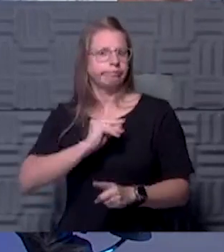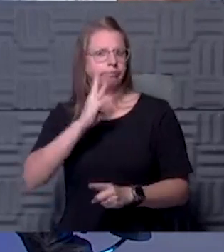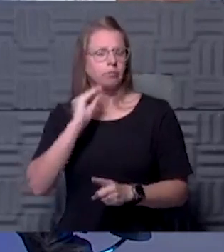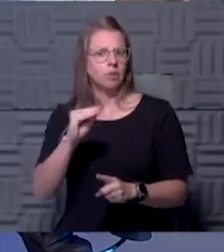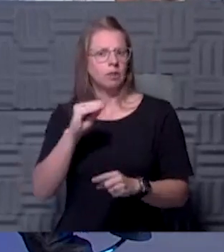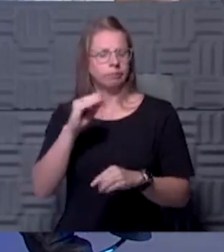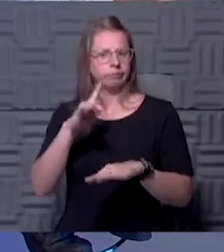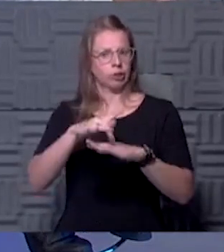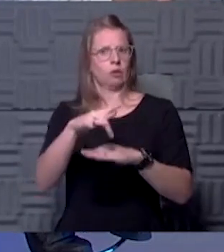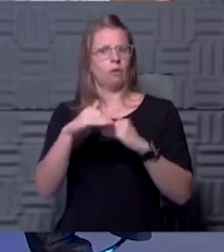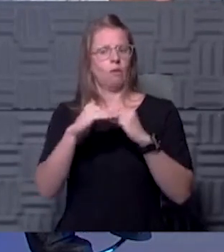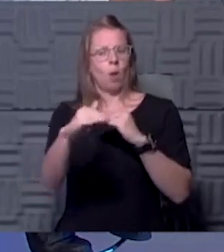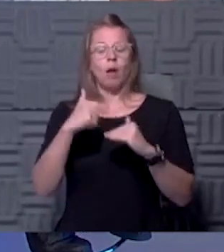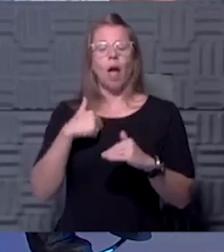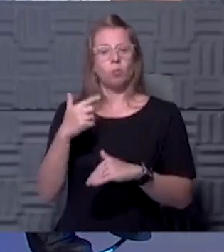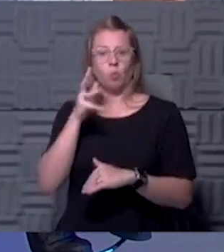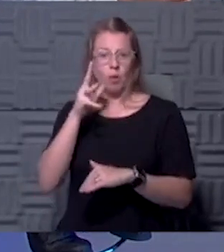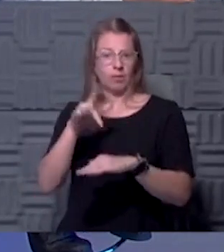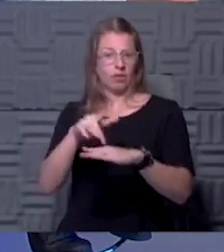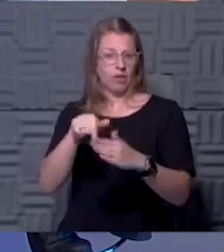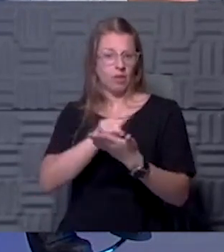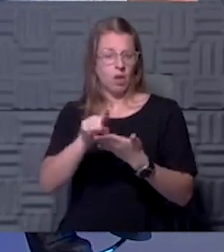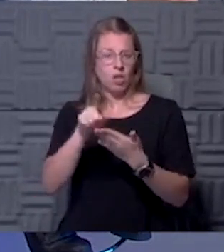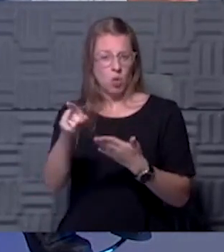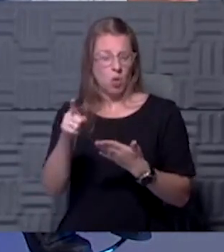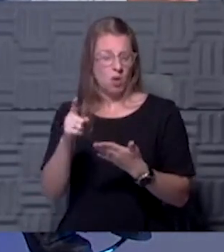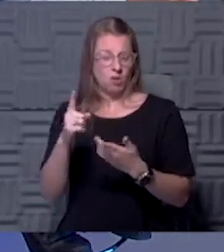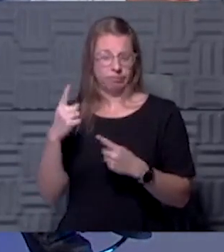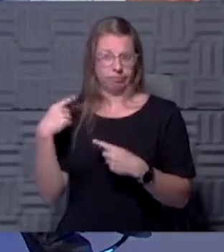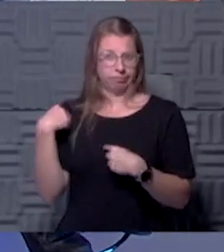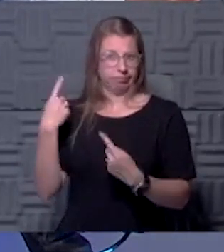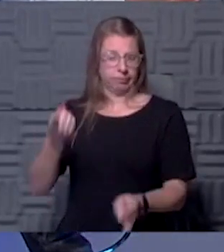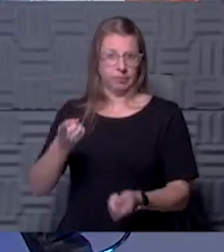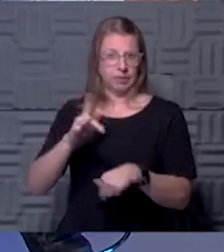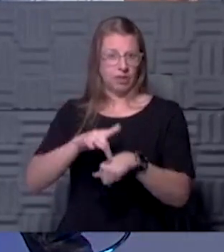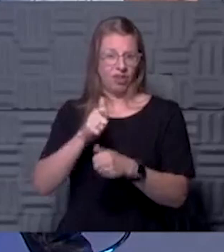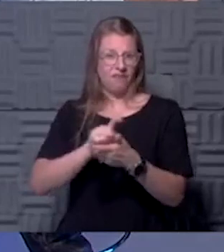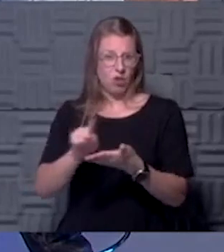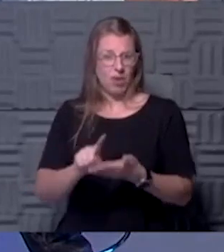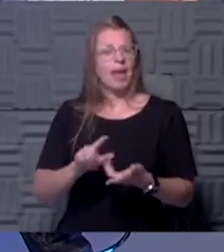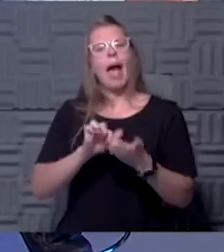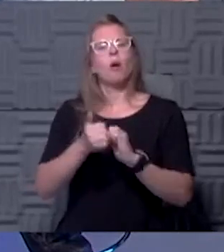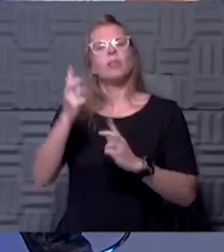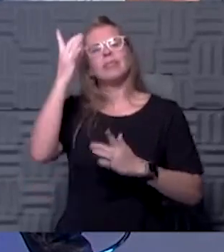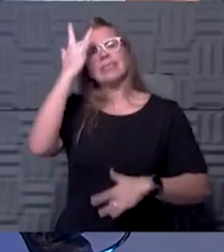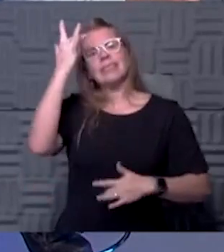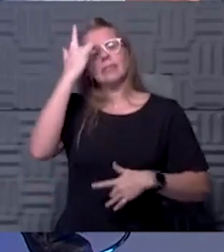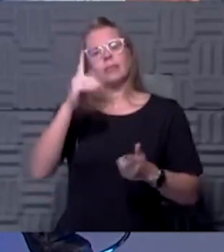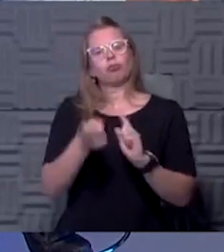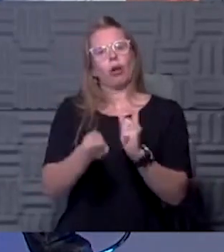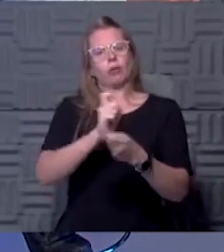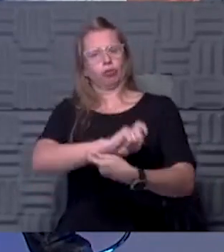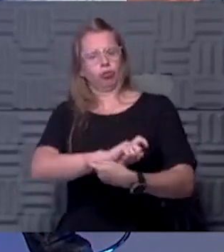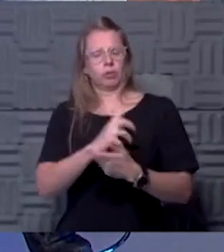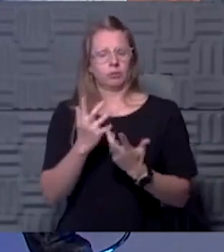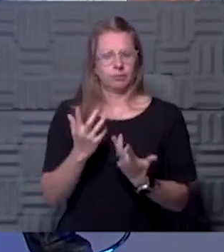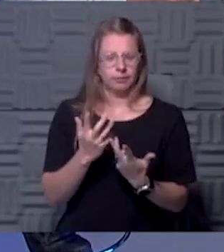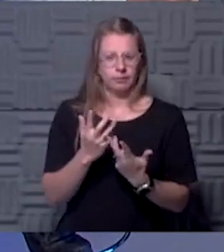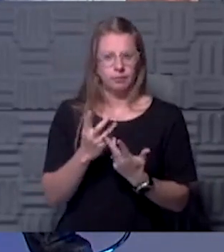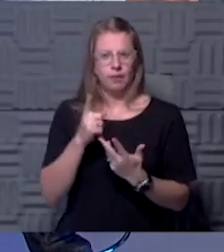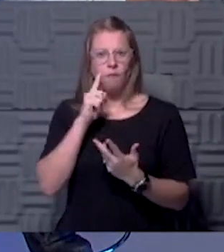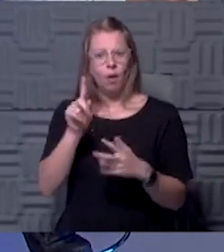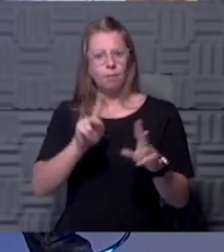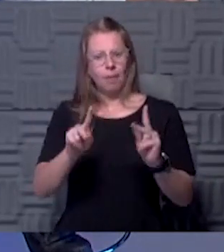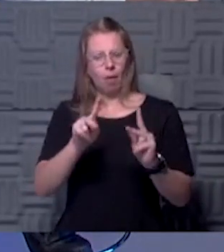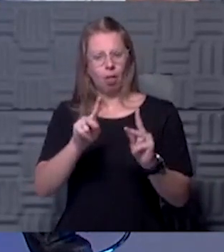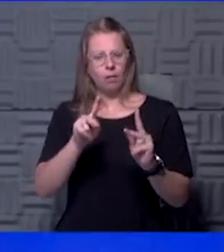floor, because you're up there. I'm going to be there this week. You were there almost every week, I think. And how is the disease changing, do you think, in terms of the people you're seeing